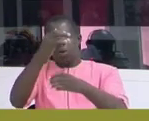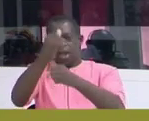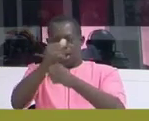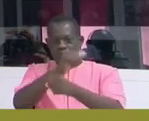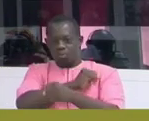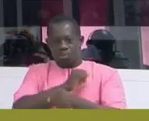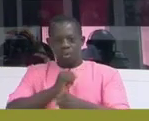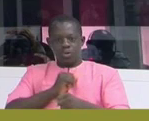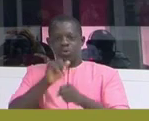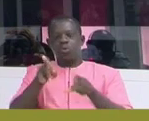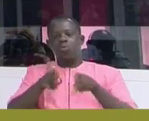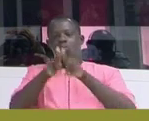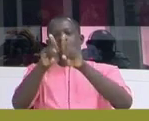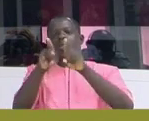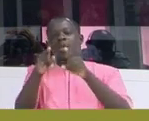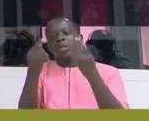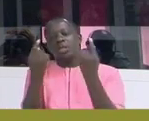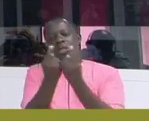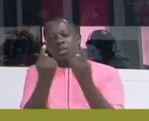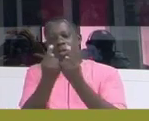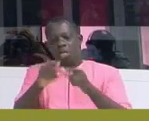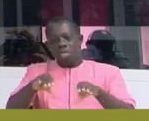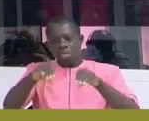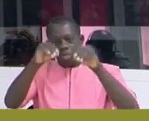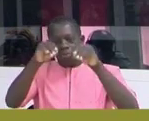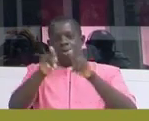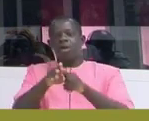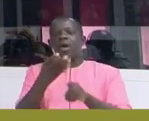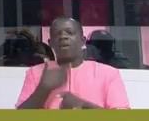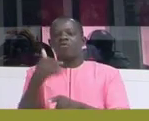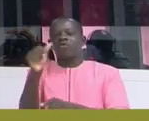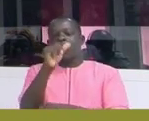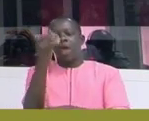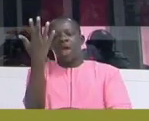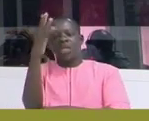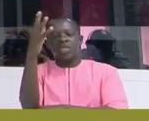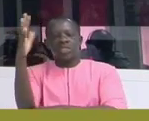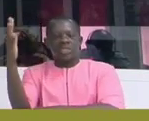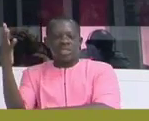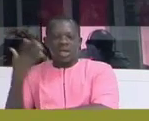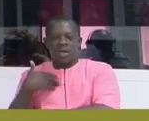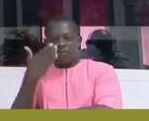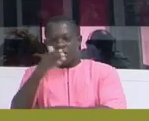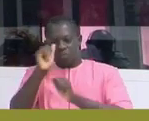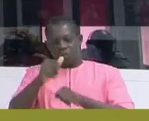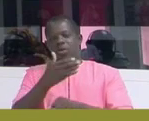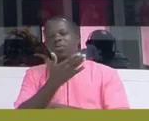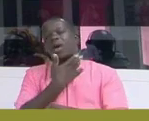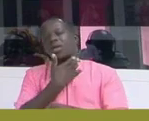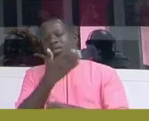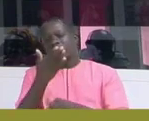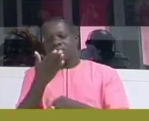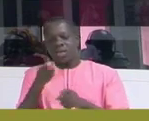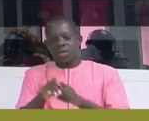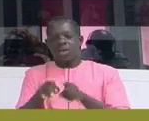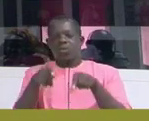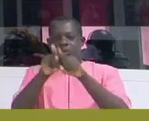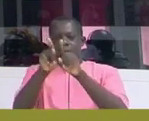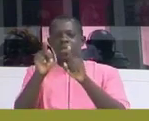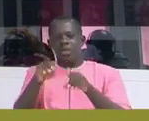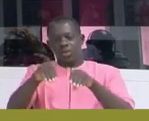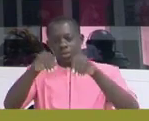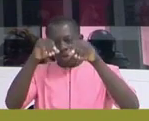sand because where the mang the mango mangoes were situated that was where you could have access to the